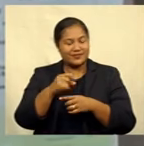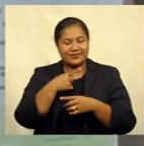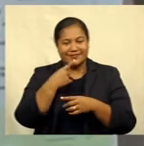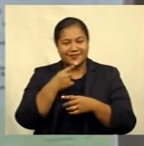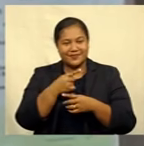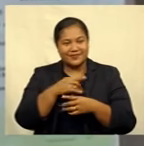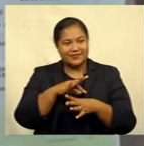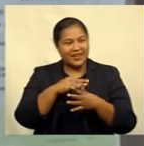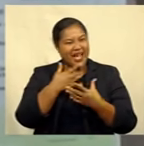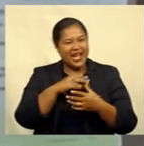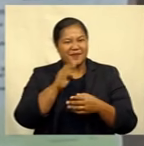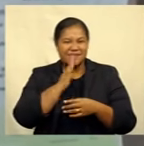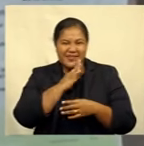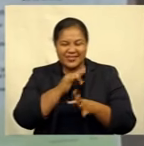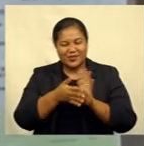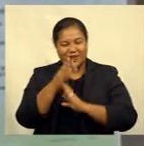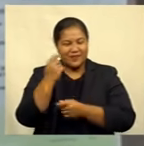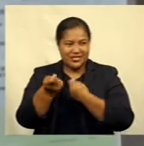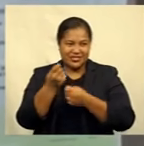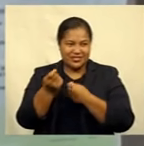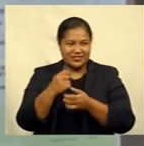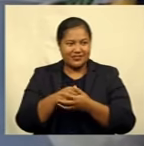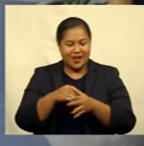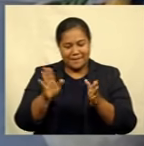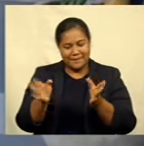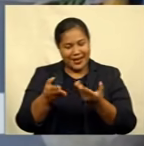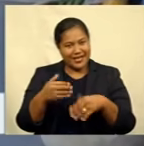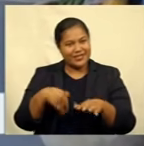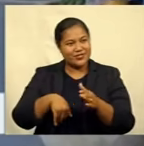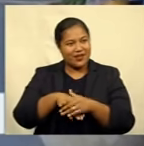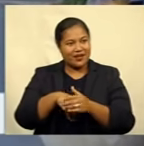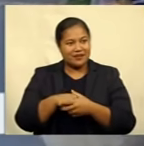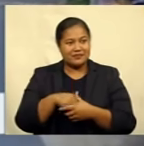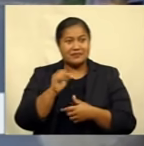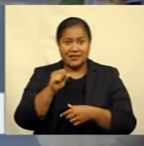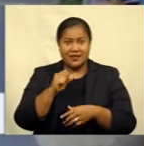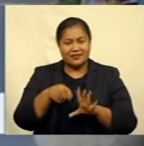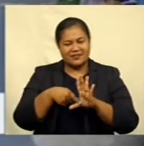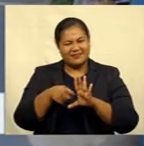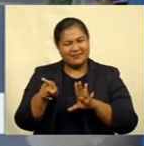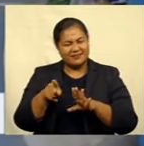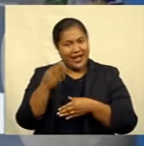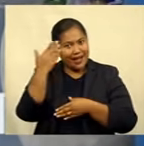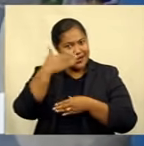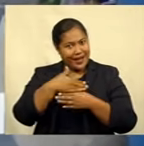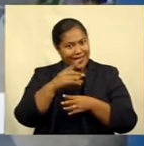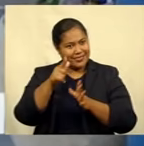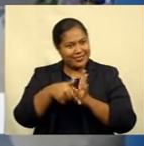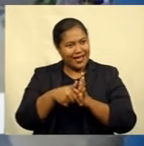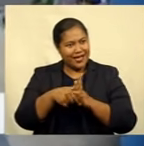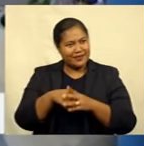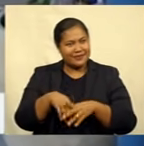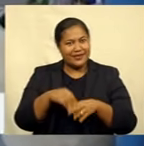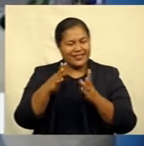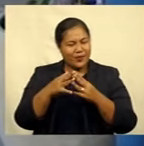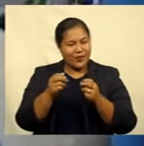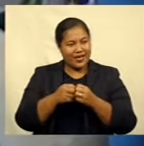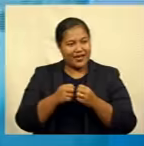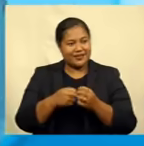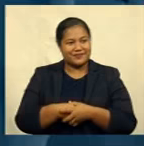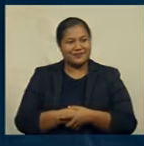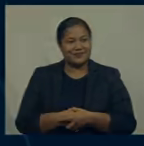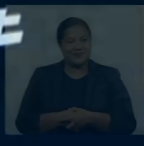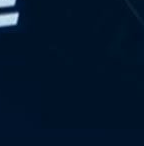go fishing and playing soccer. Yes, I miss going out with my friends in the weekend, especially to the movies and stuff.